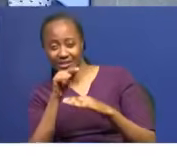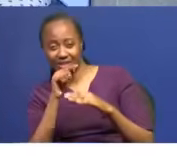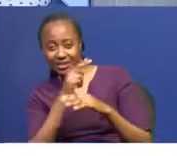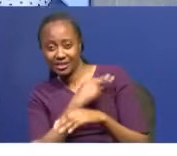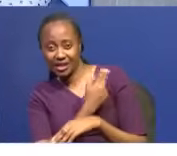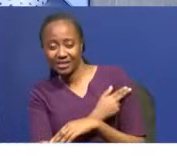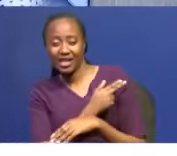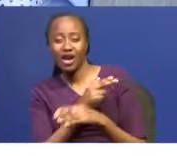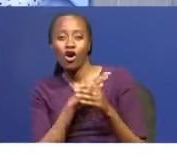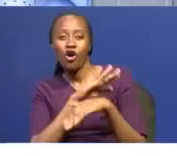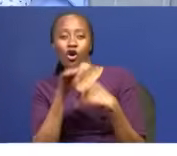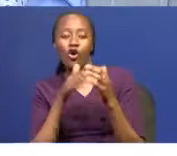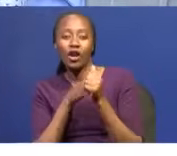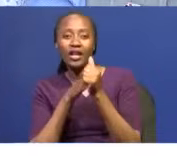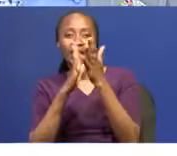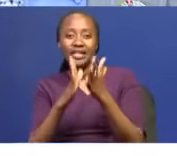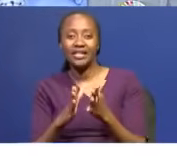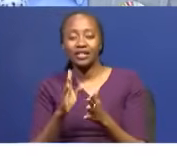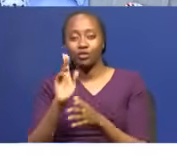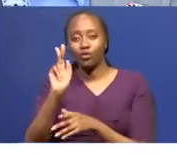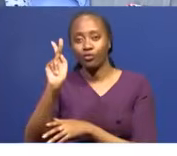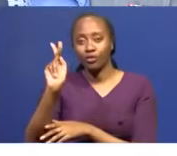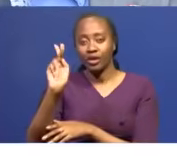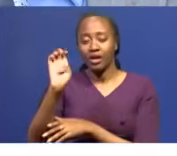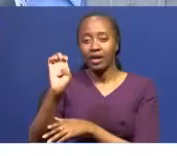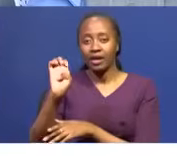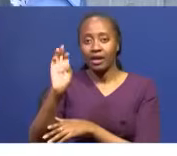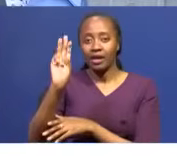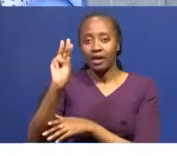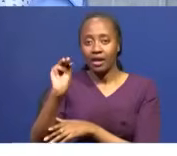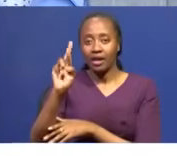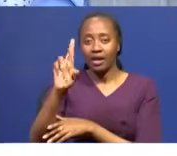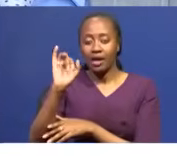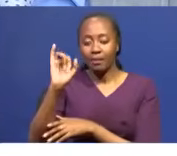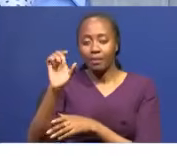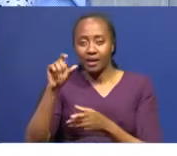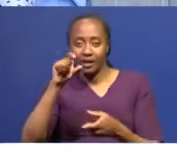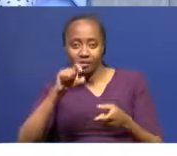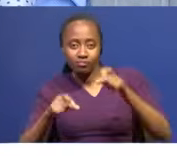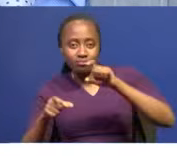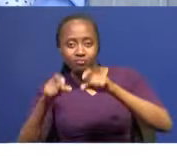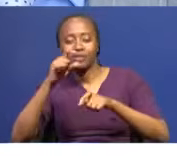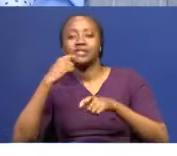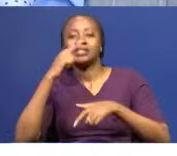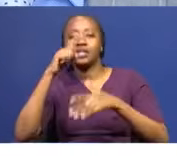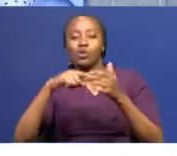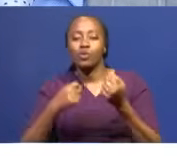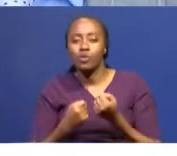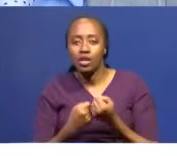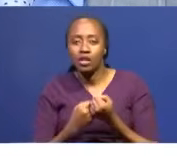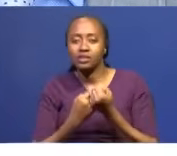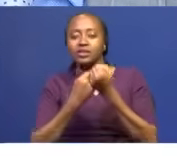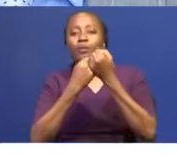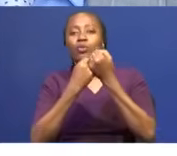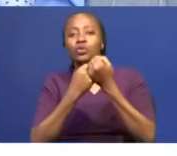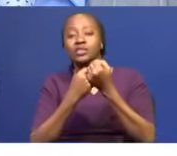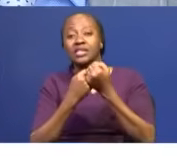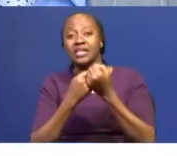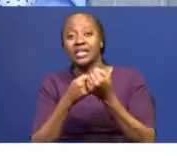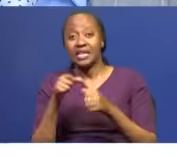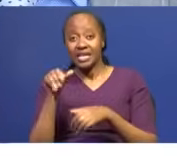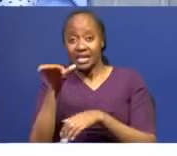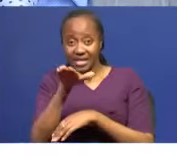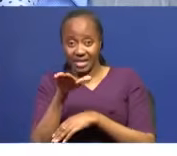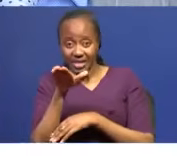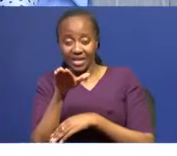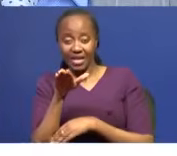KEMRI. Out of their way, they have a lot of funding, and we will continue to support them. But domestically, we